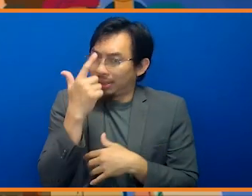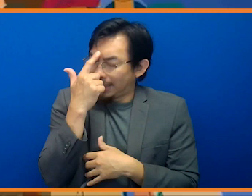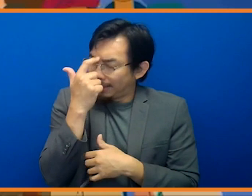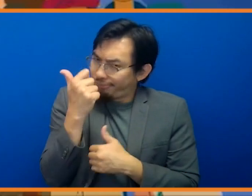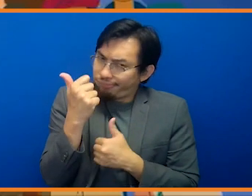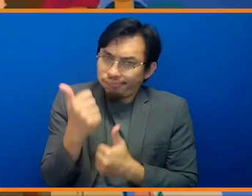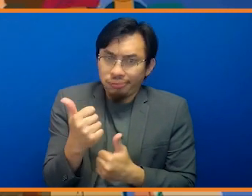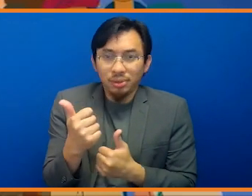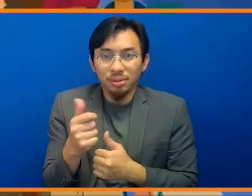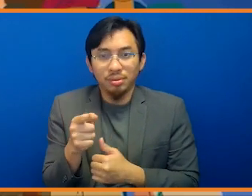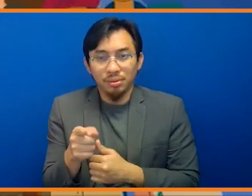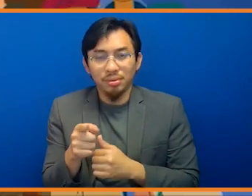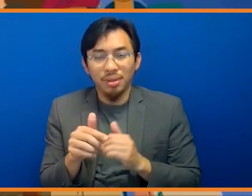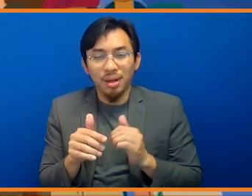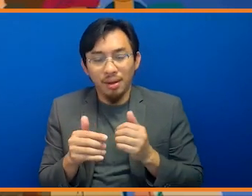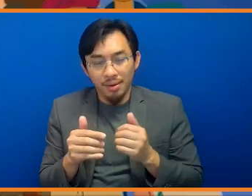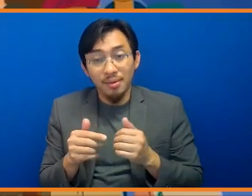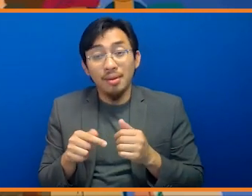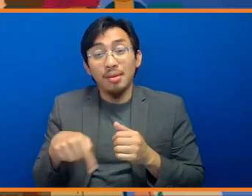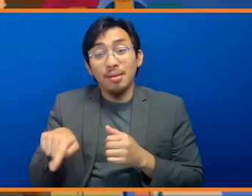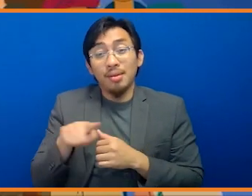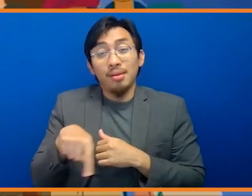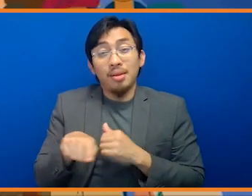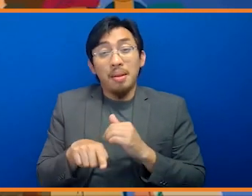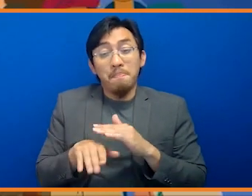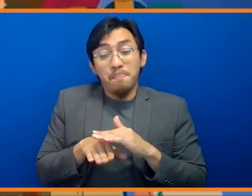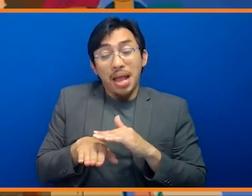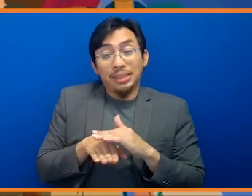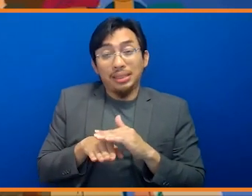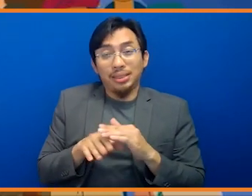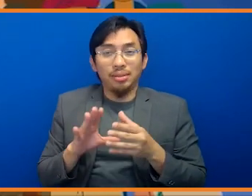To these basic narratives,